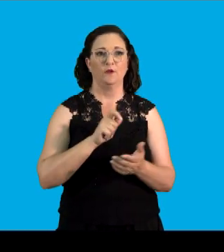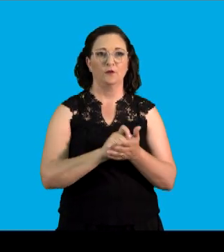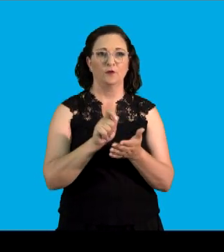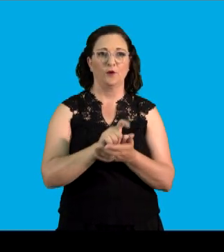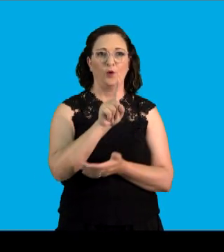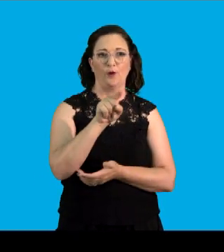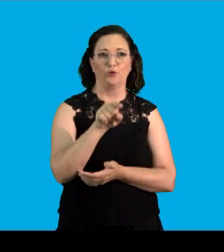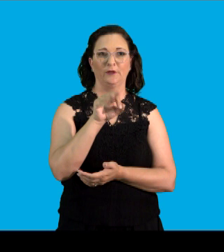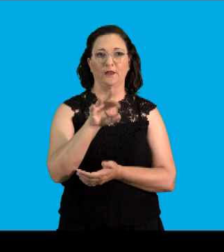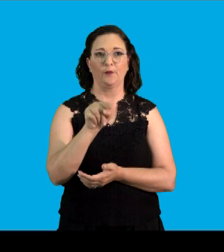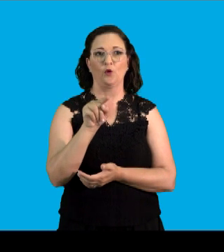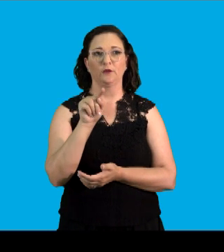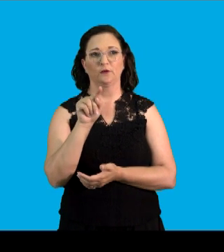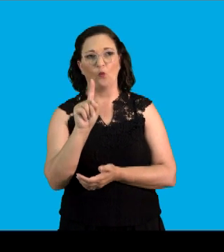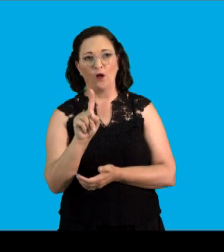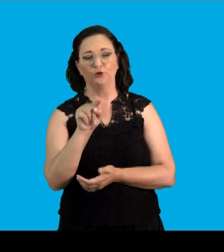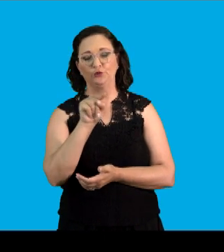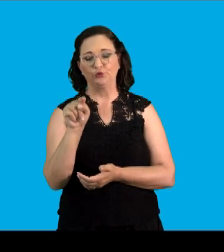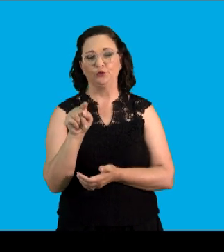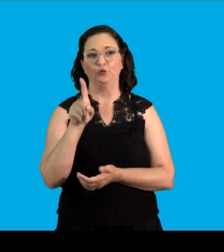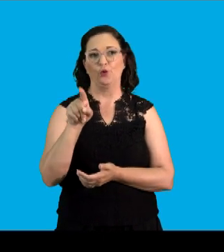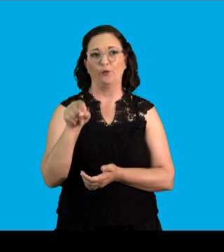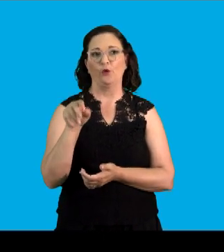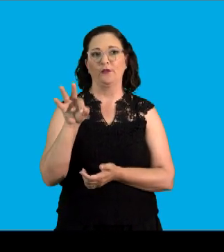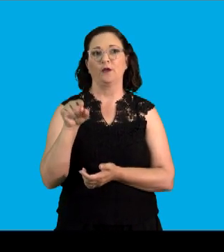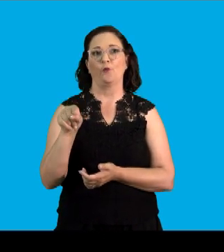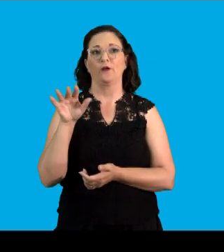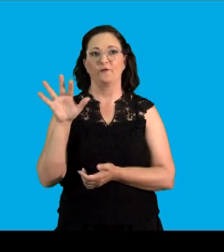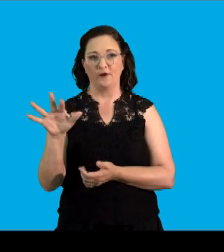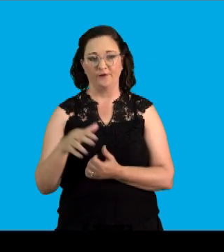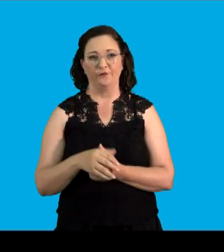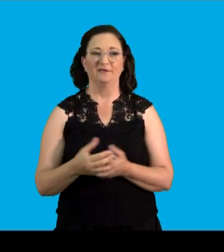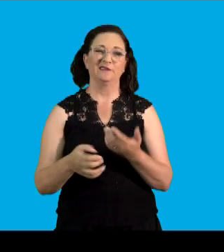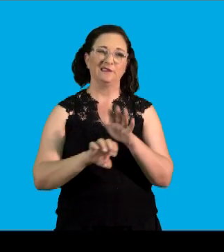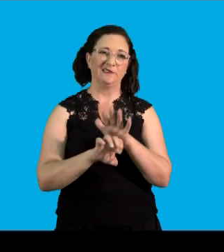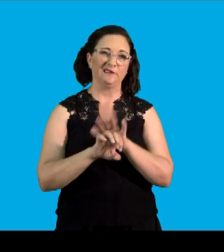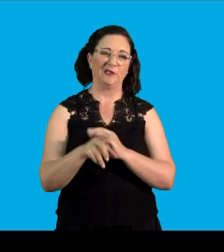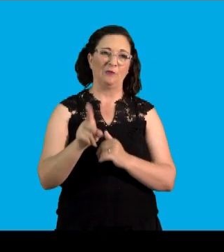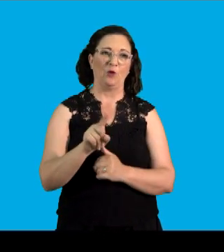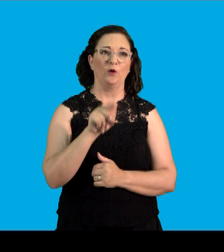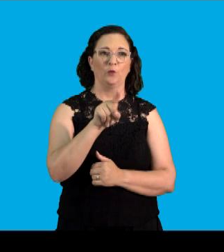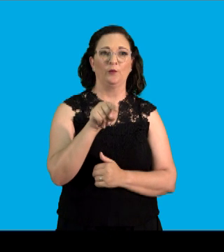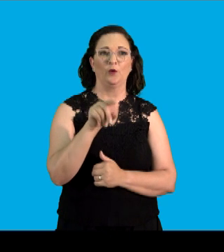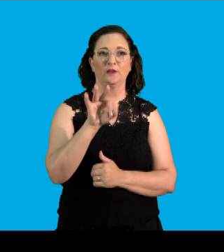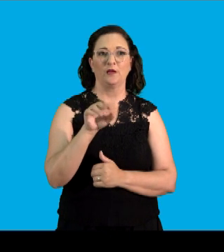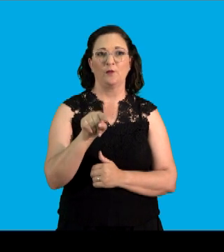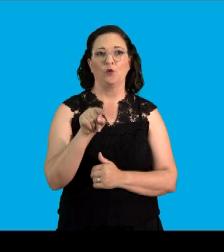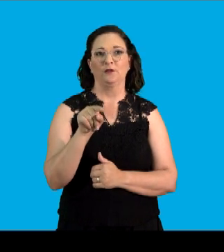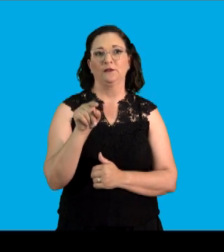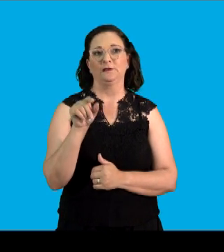e.g. 1.3.6, and then there's letter K, which is the correct answer. So similar to your other question, you just come